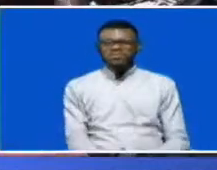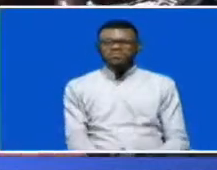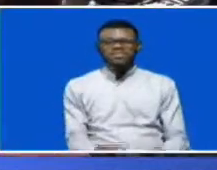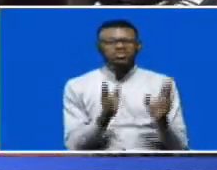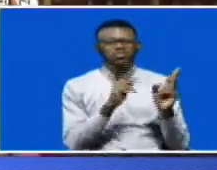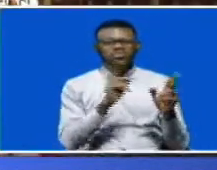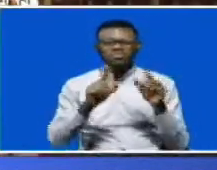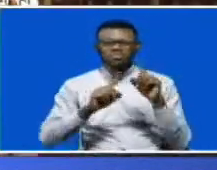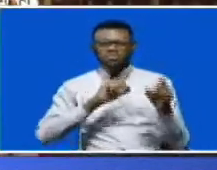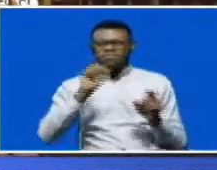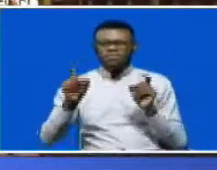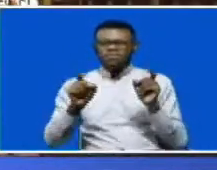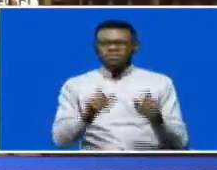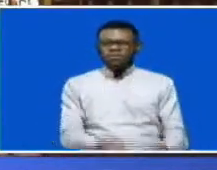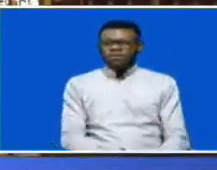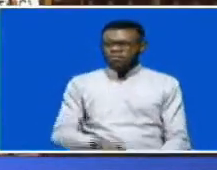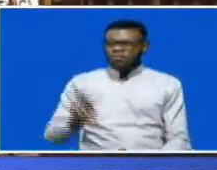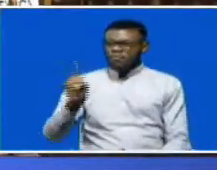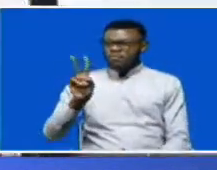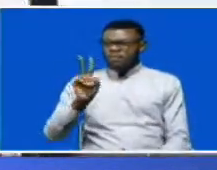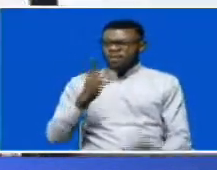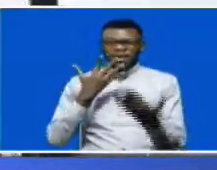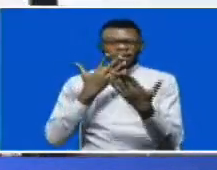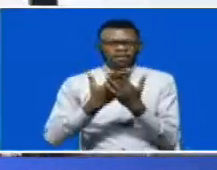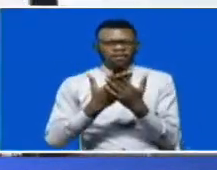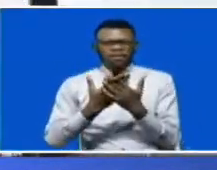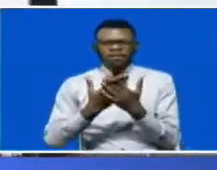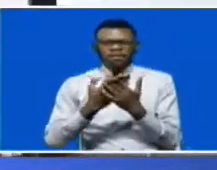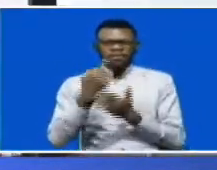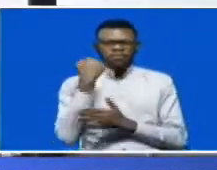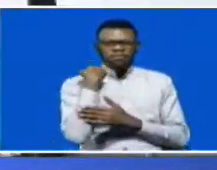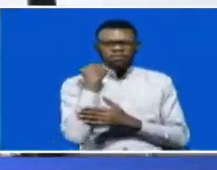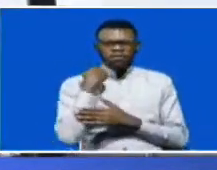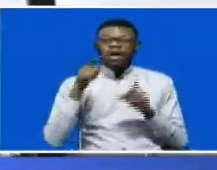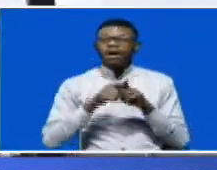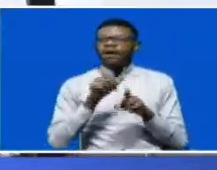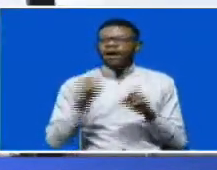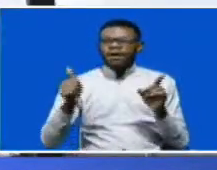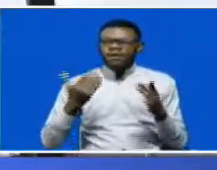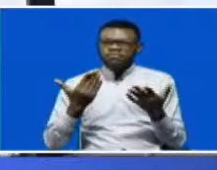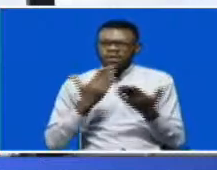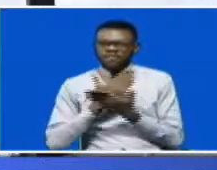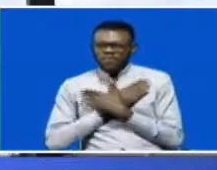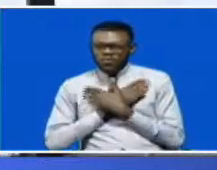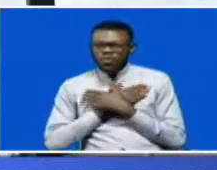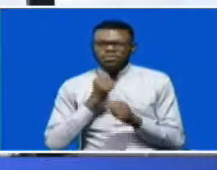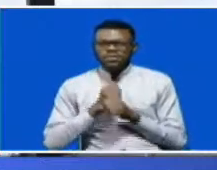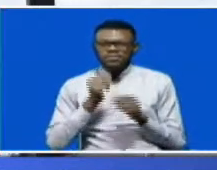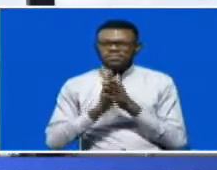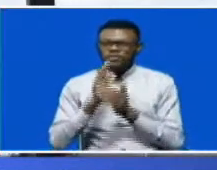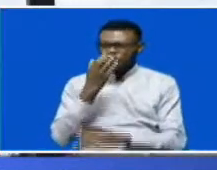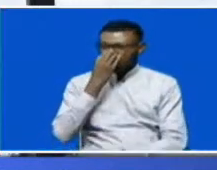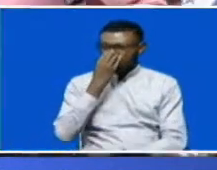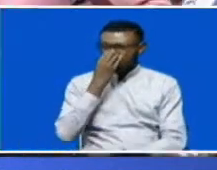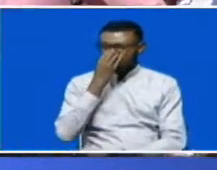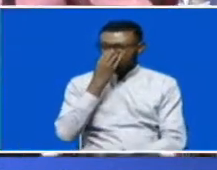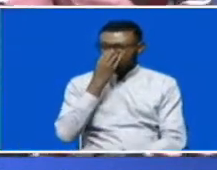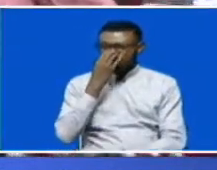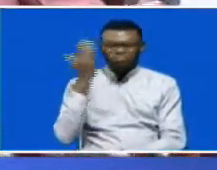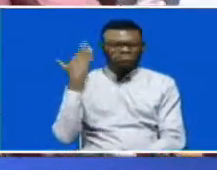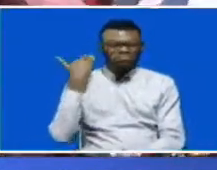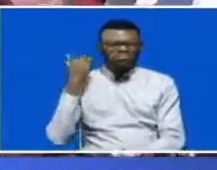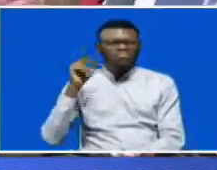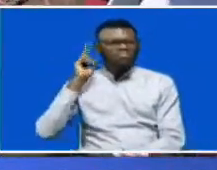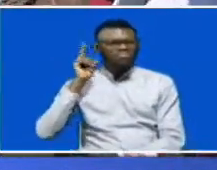normal questioning. The two were arrested barely a day after another Tanga-Tanga coordinator, former Kisii Town Mayor, and